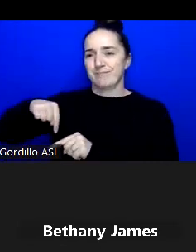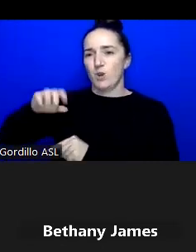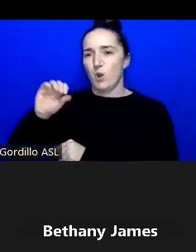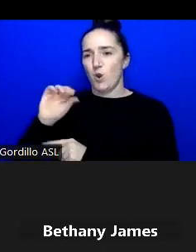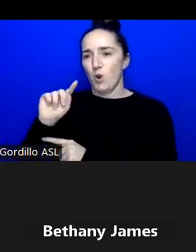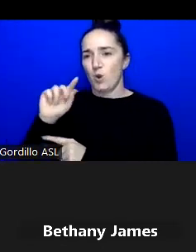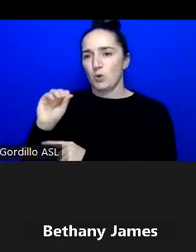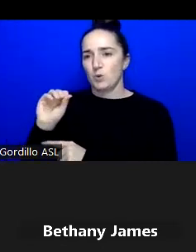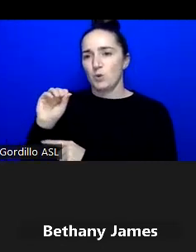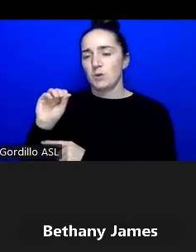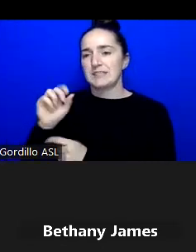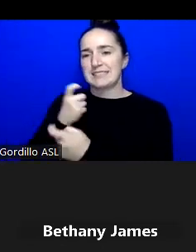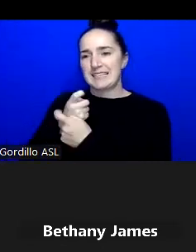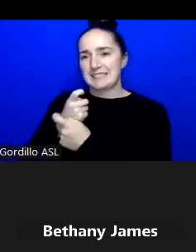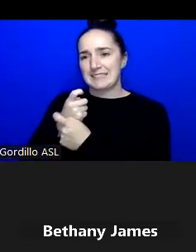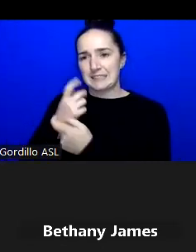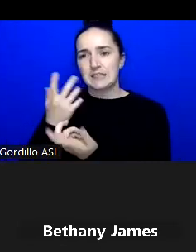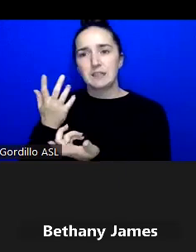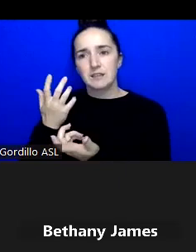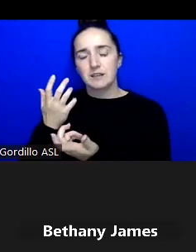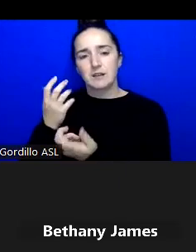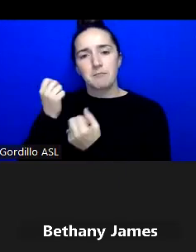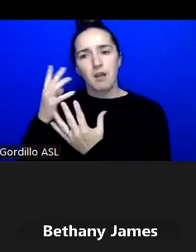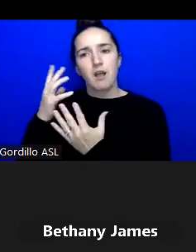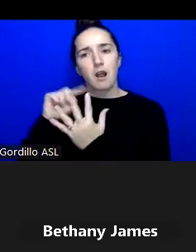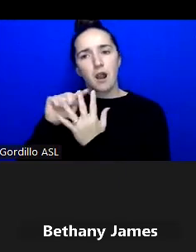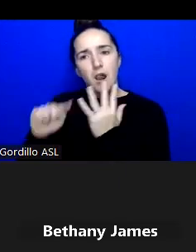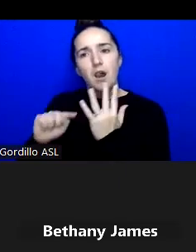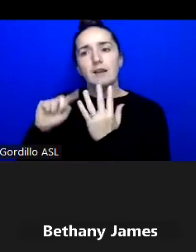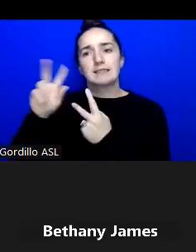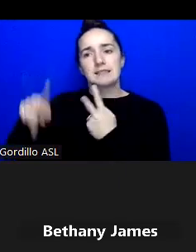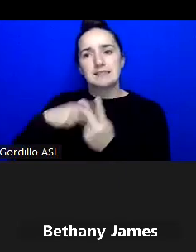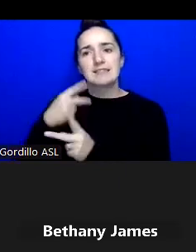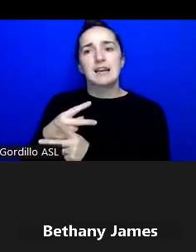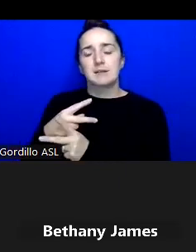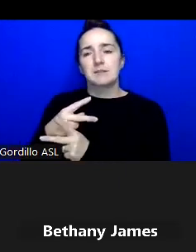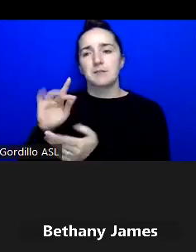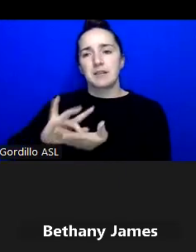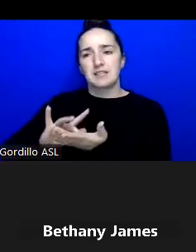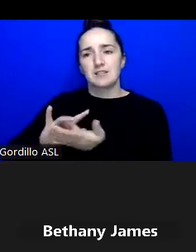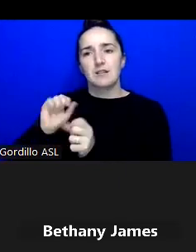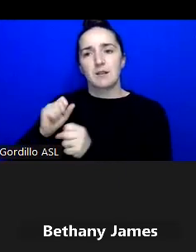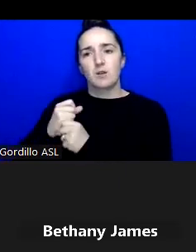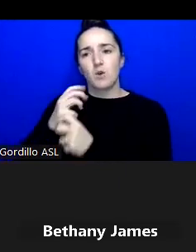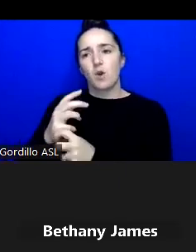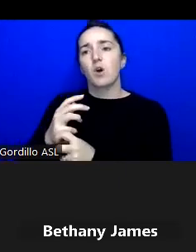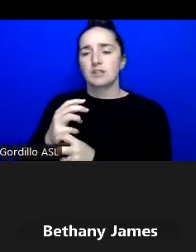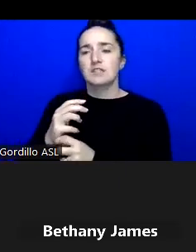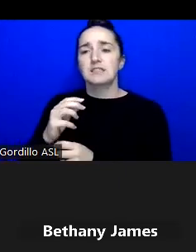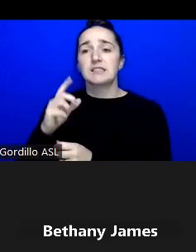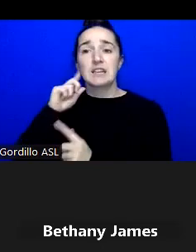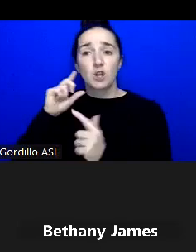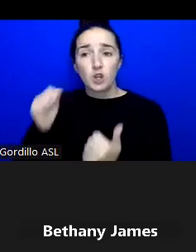because there are many categories of medications that have the potential to cause hearing loss, tinnitus,